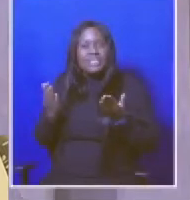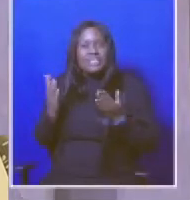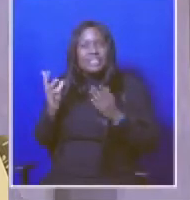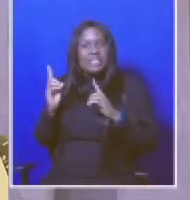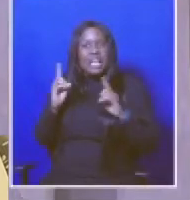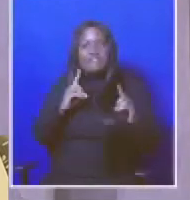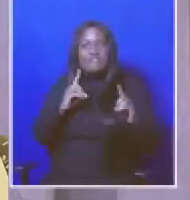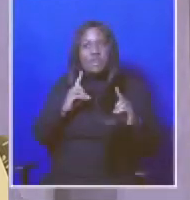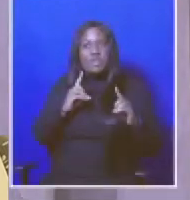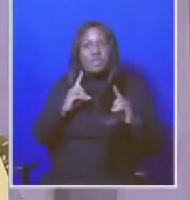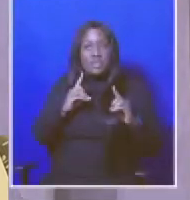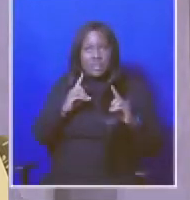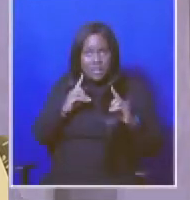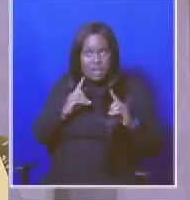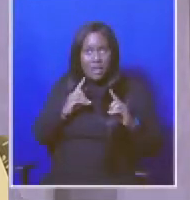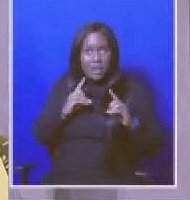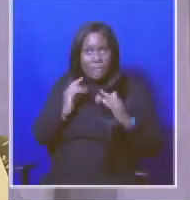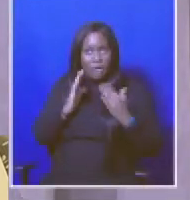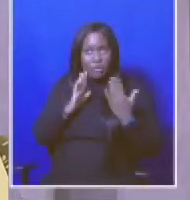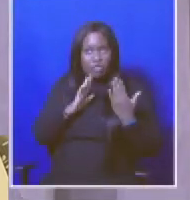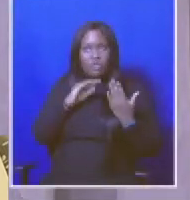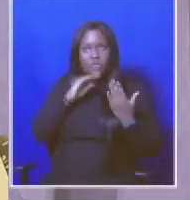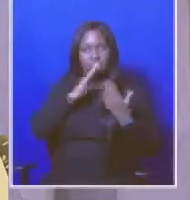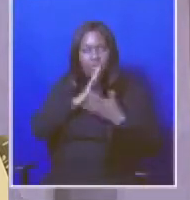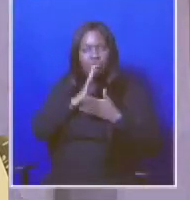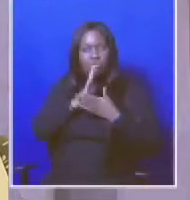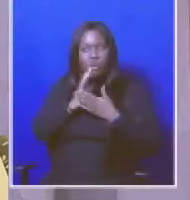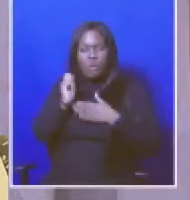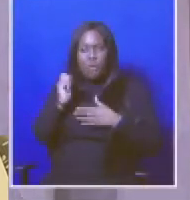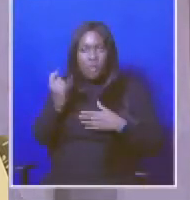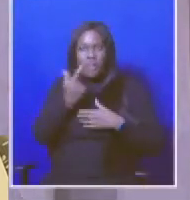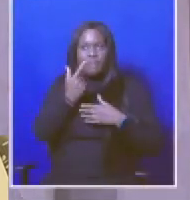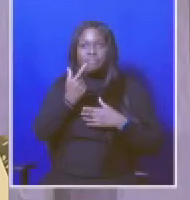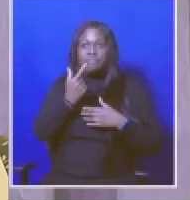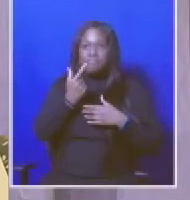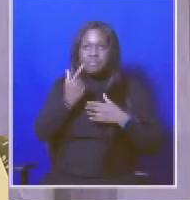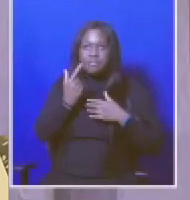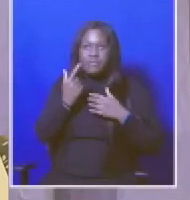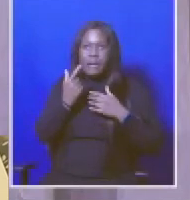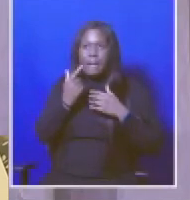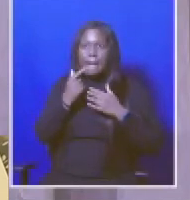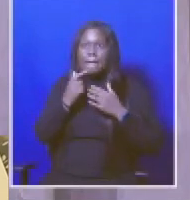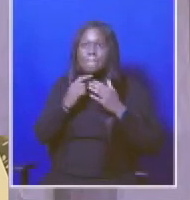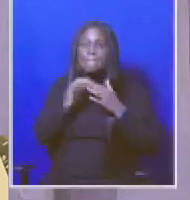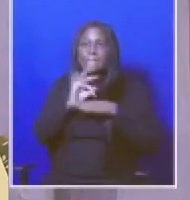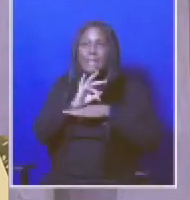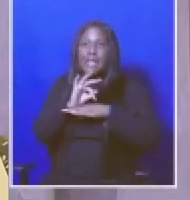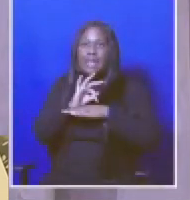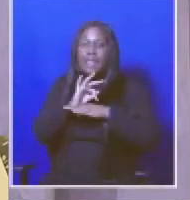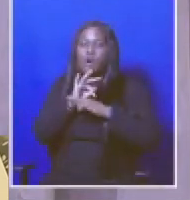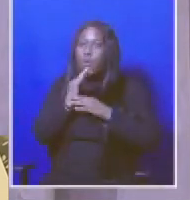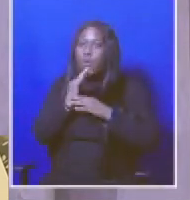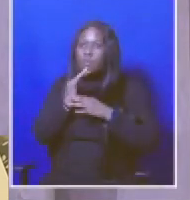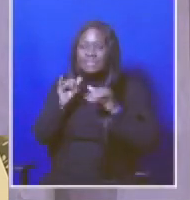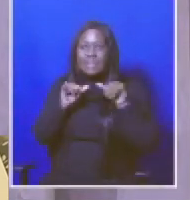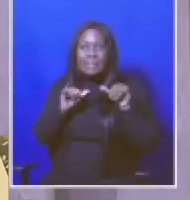in each district one plan that is measurable, implementable, and citizen